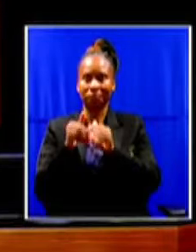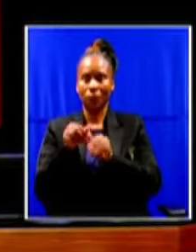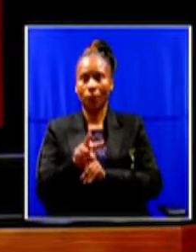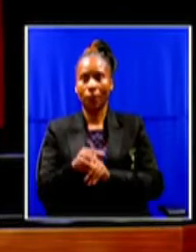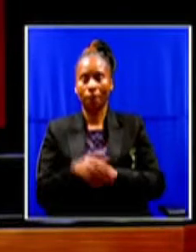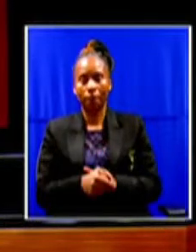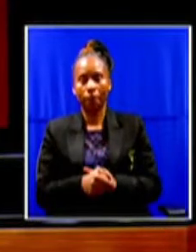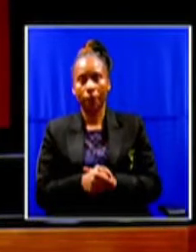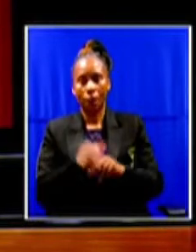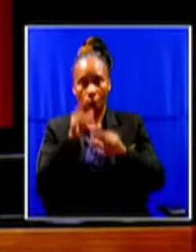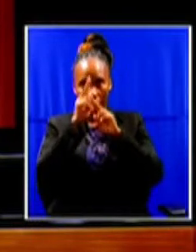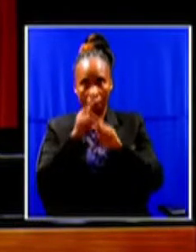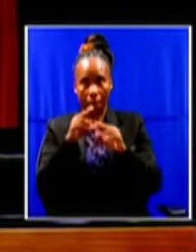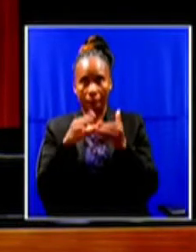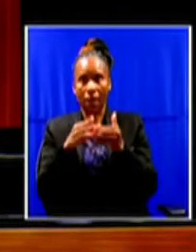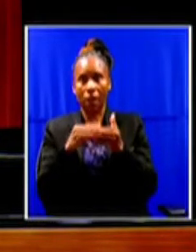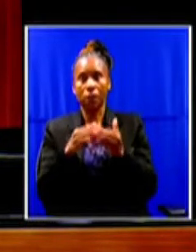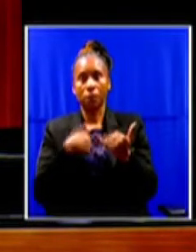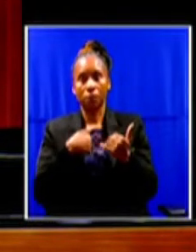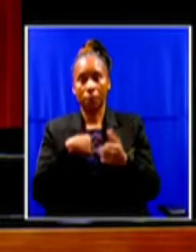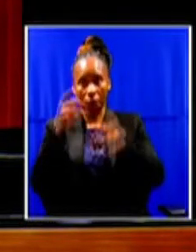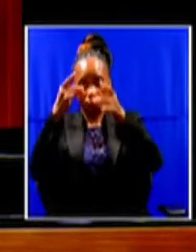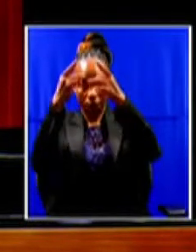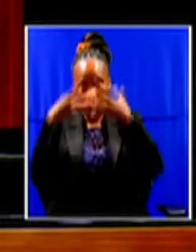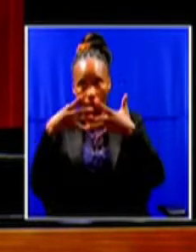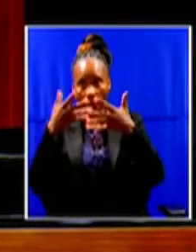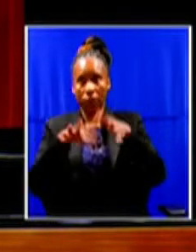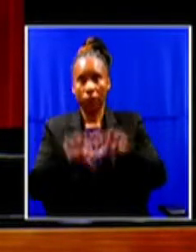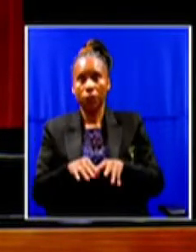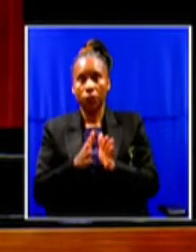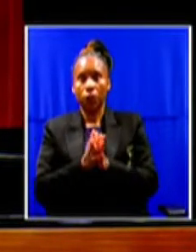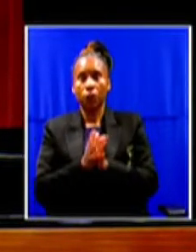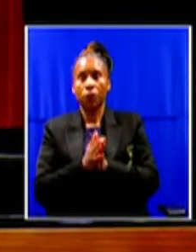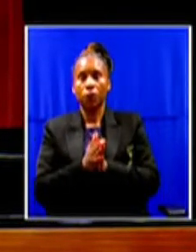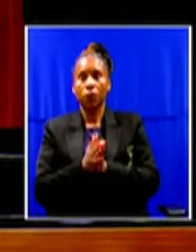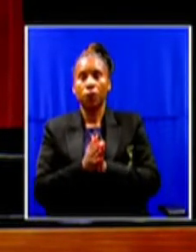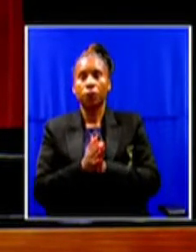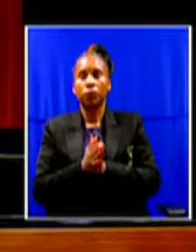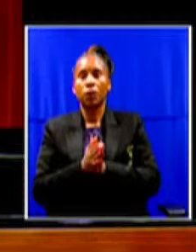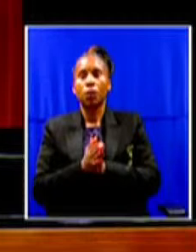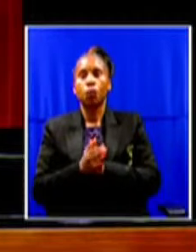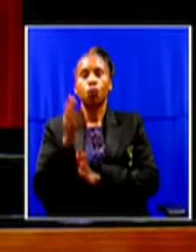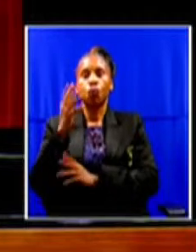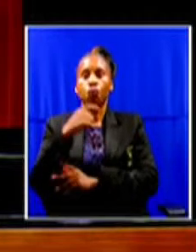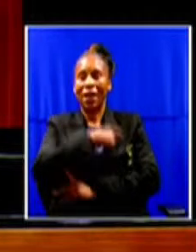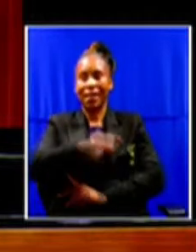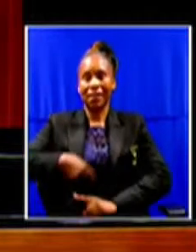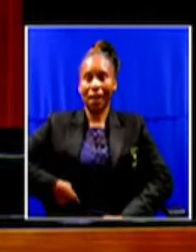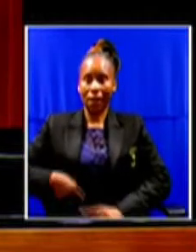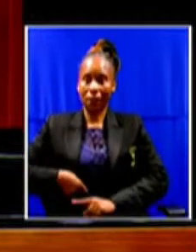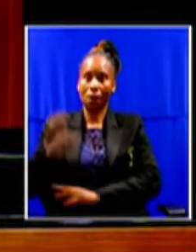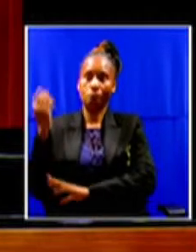Honorable Members, I've been informed that the President will speak to us virtually.